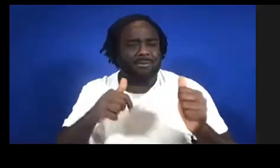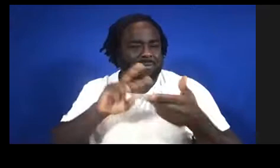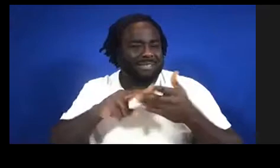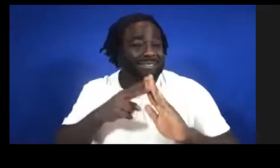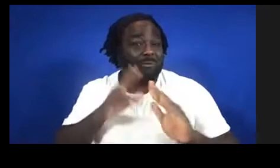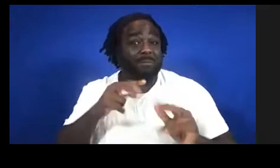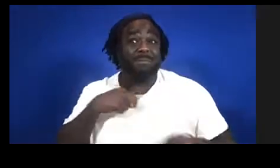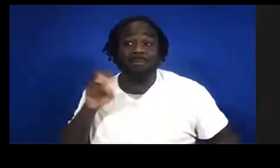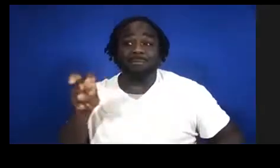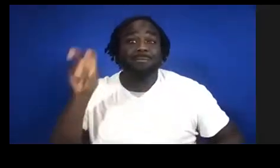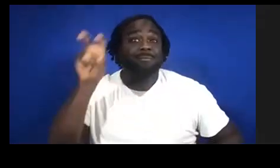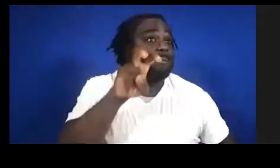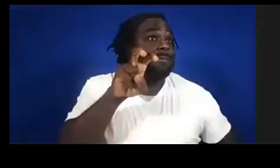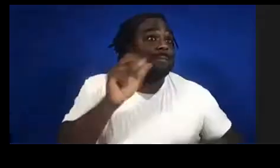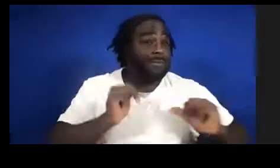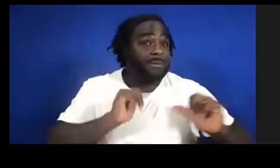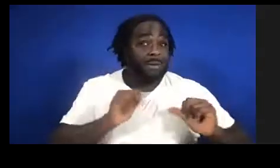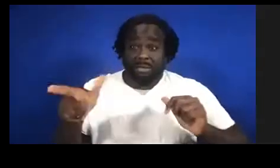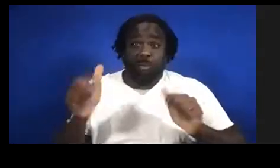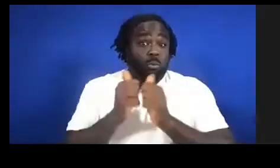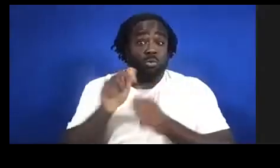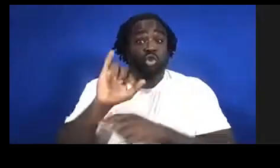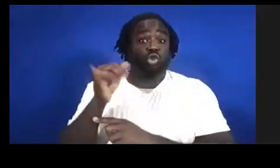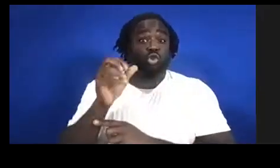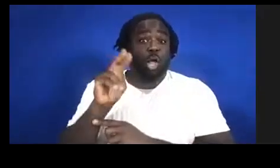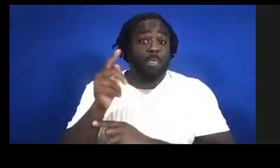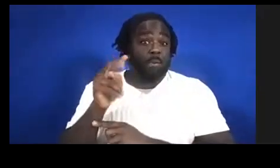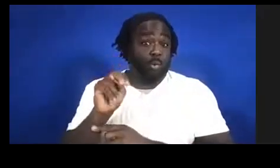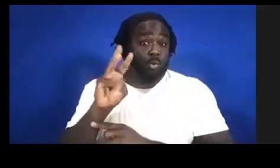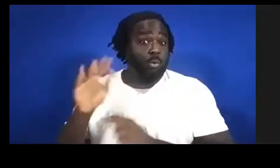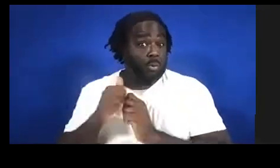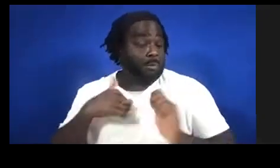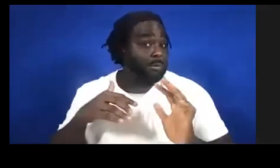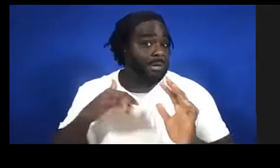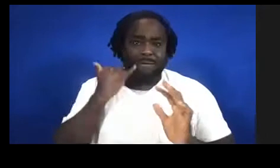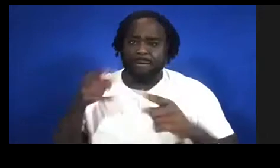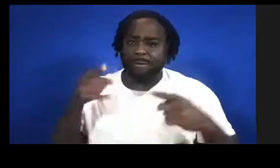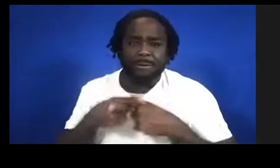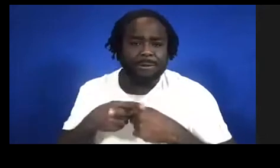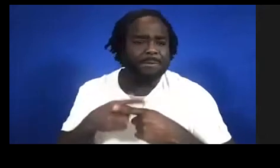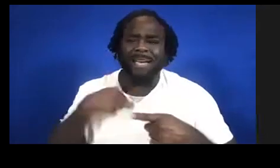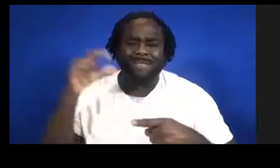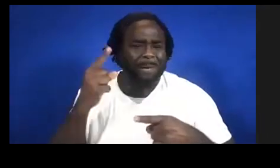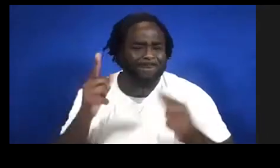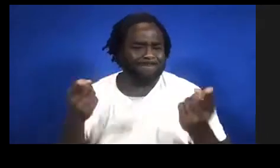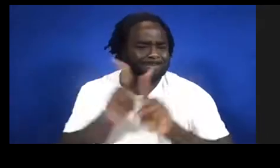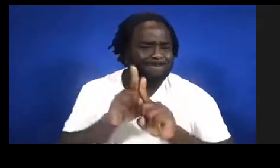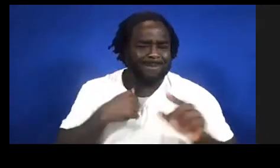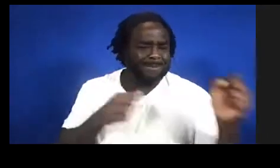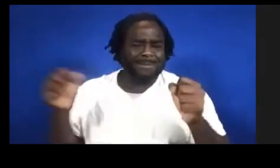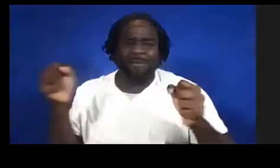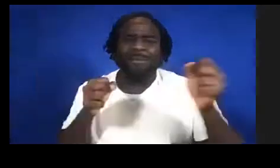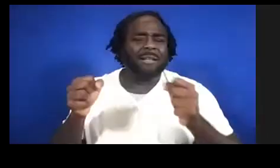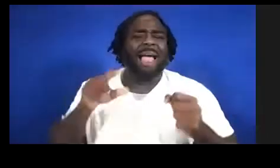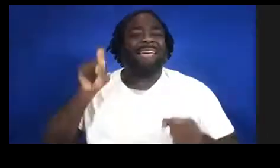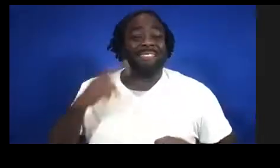So you have to have these backups, right? Because you don't always get the interpreter who,